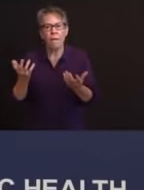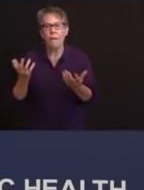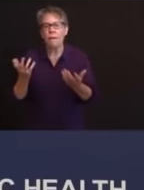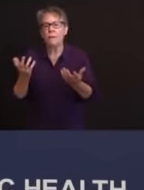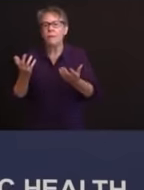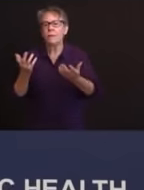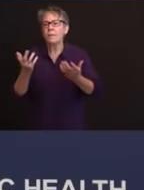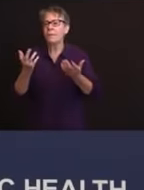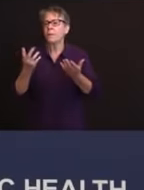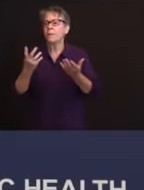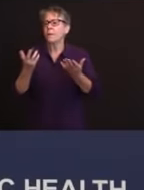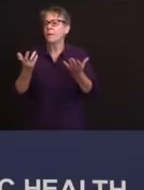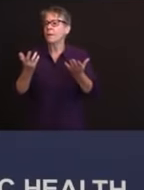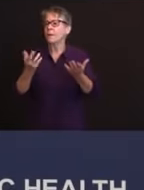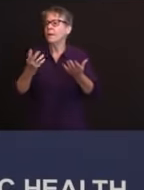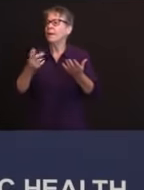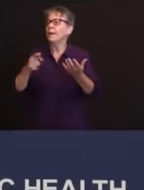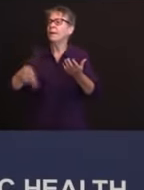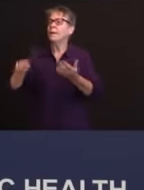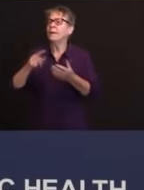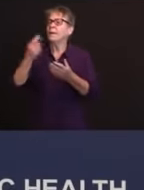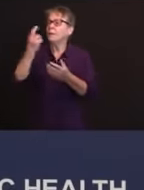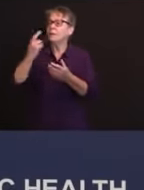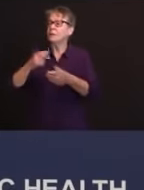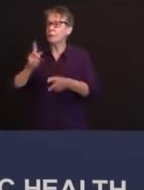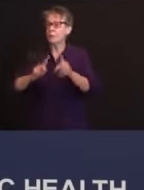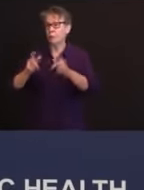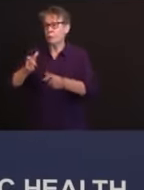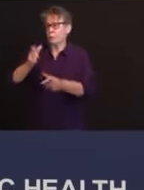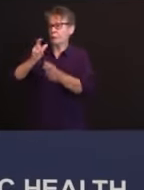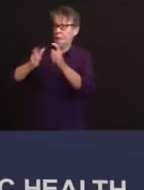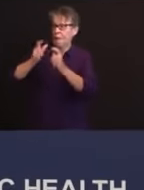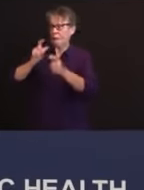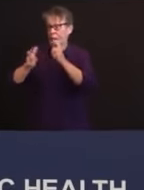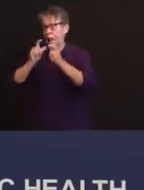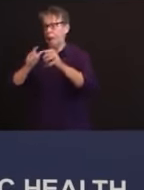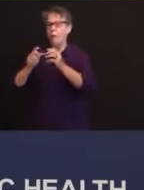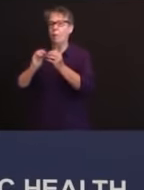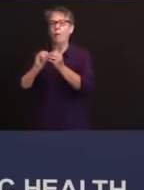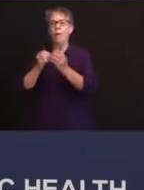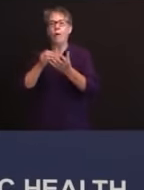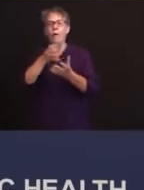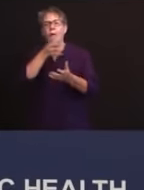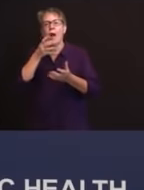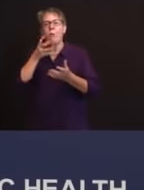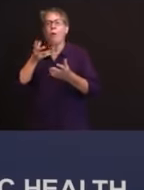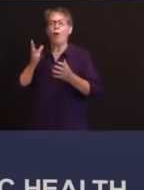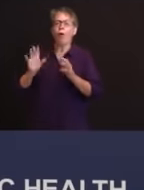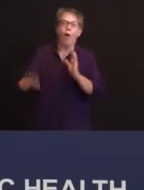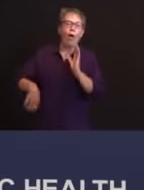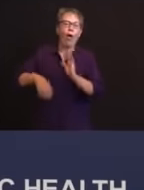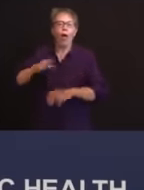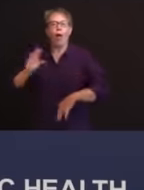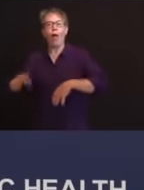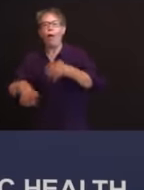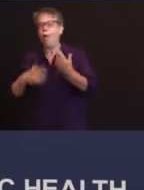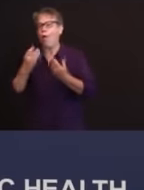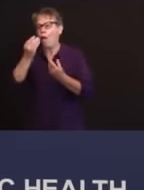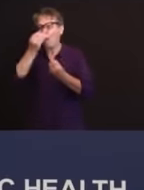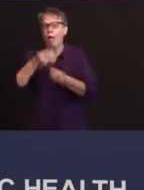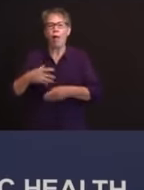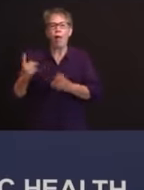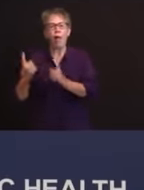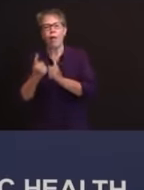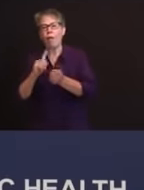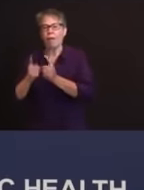case. And it's unequivocal, and we're going to put a line in the sand on that. But by the same token,